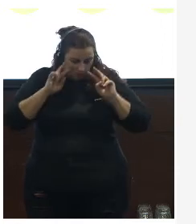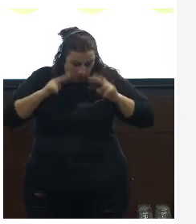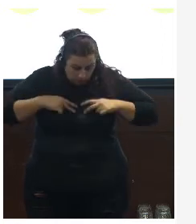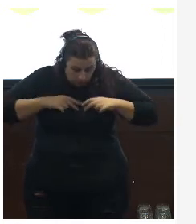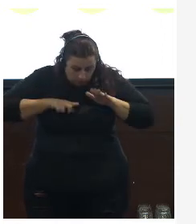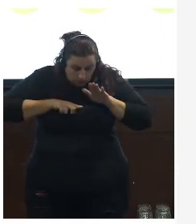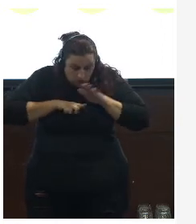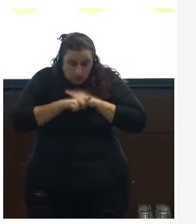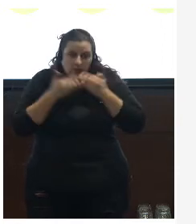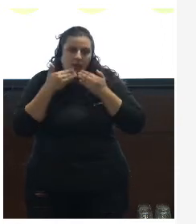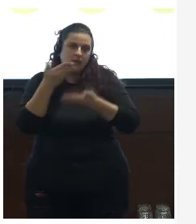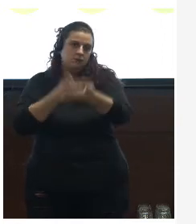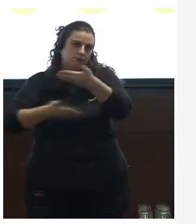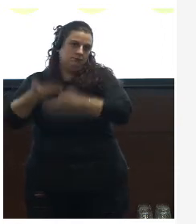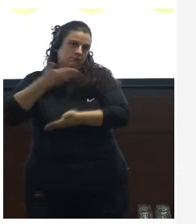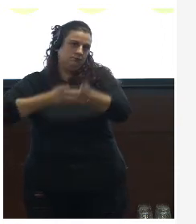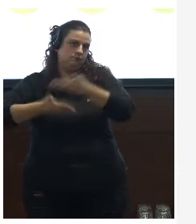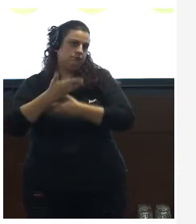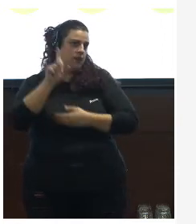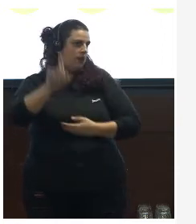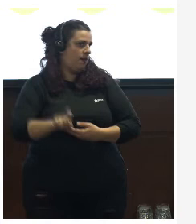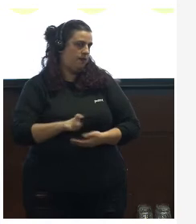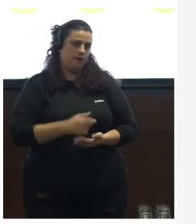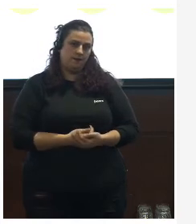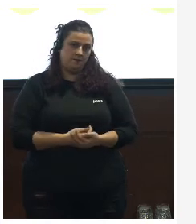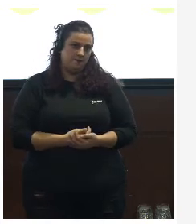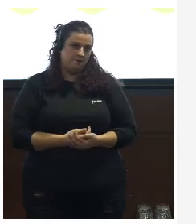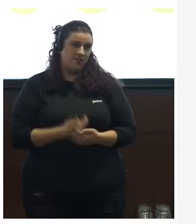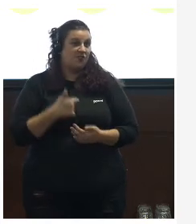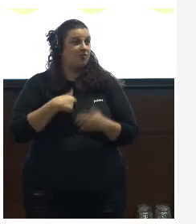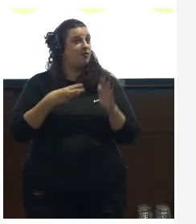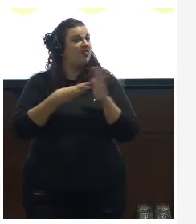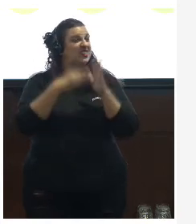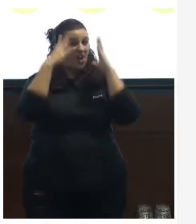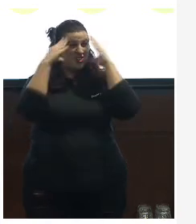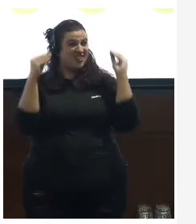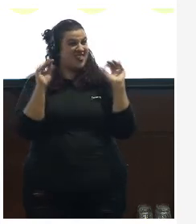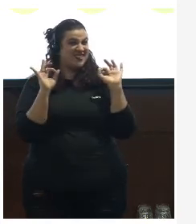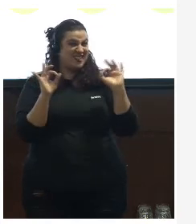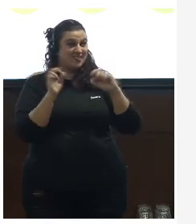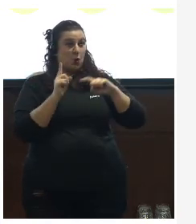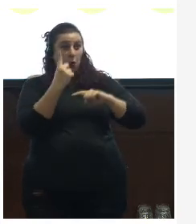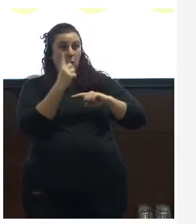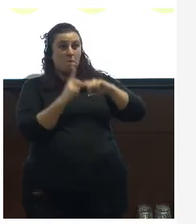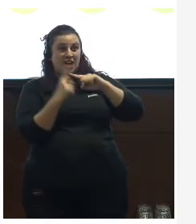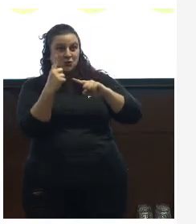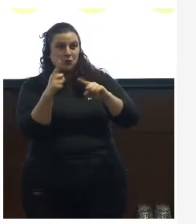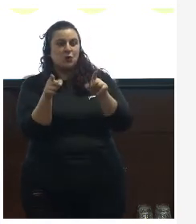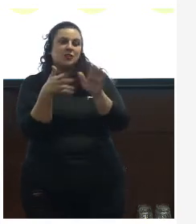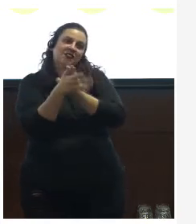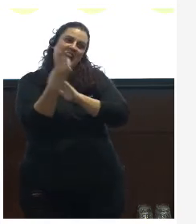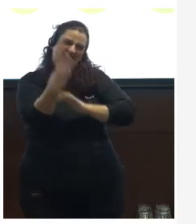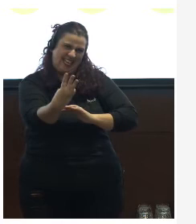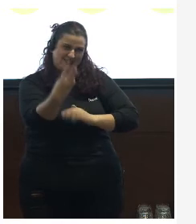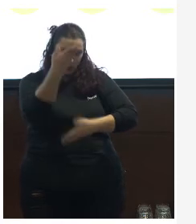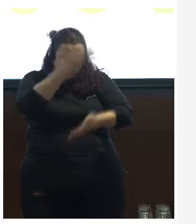1 and 1 is 3, another thing I've always learned. I'm very Dutch, so you're going to learn a whole lot of Dutch expressions today. Then, 1 and 1 is 3 when it comes